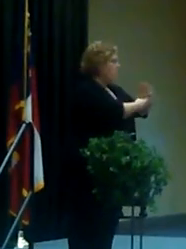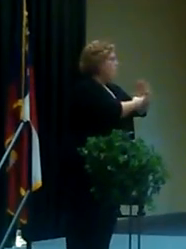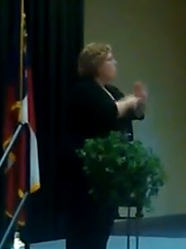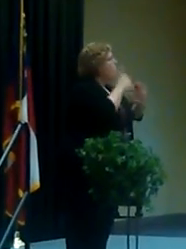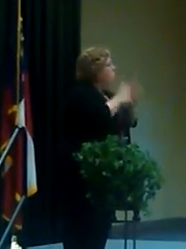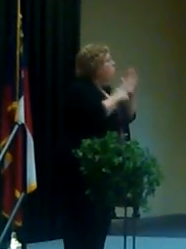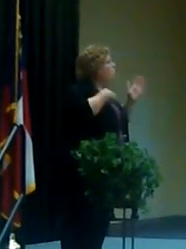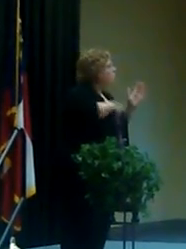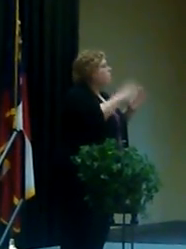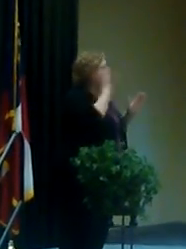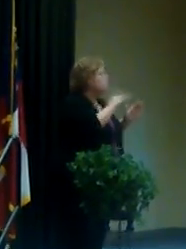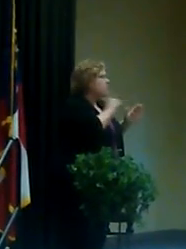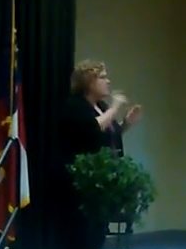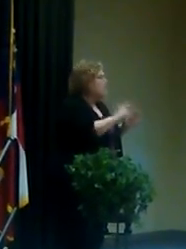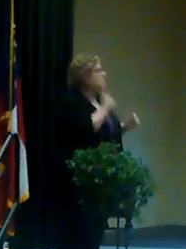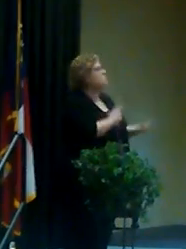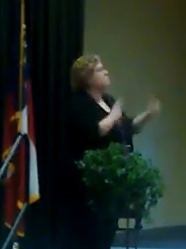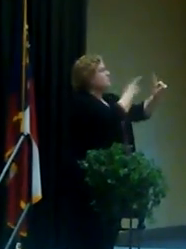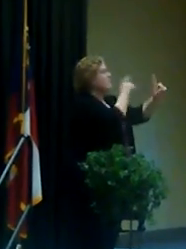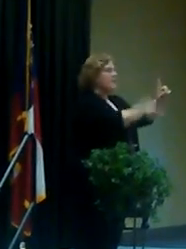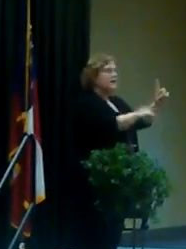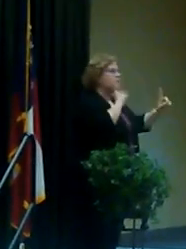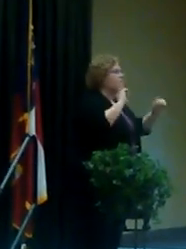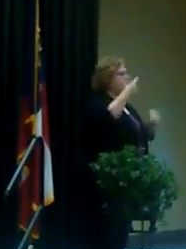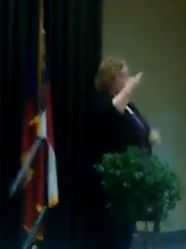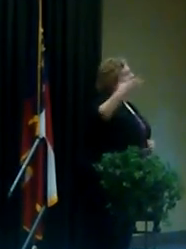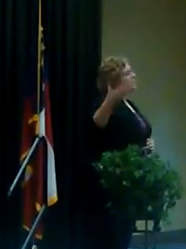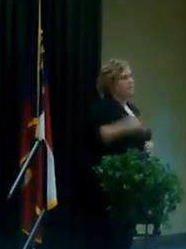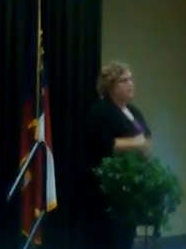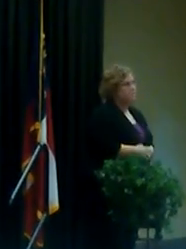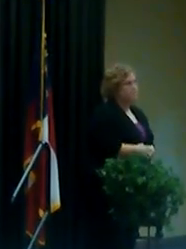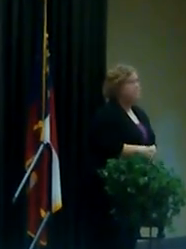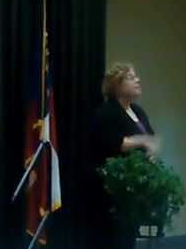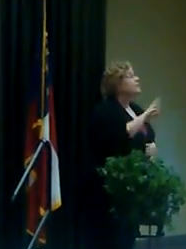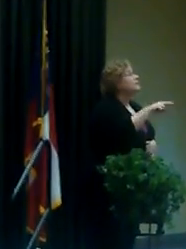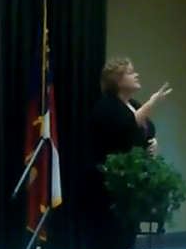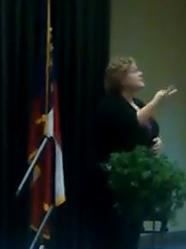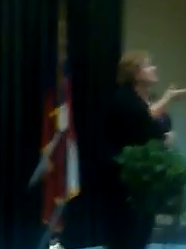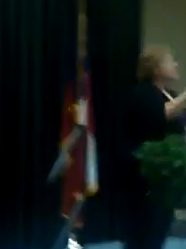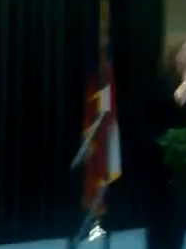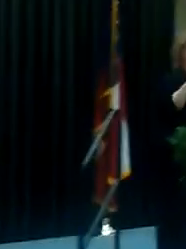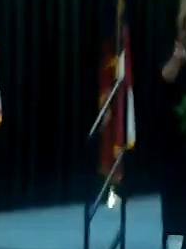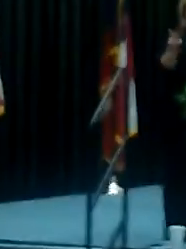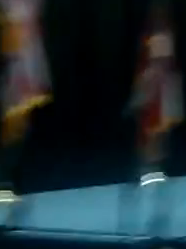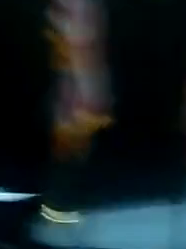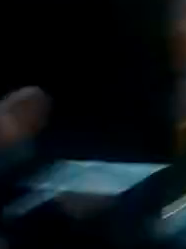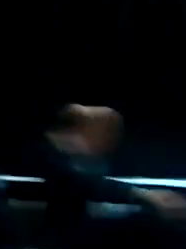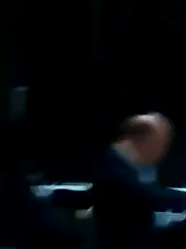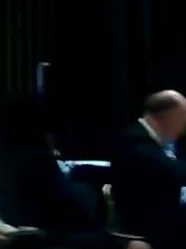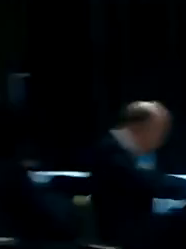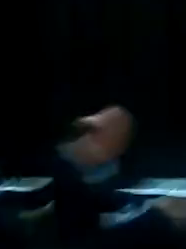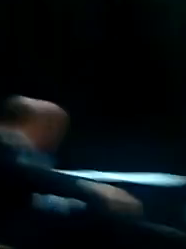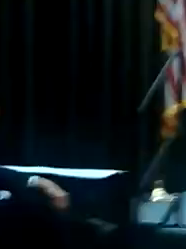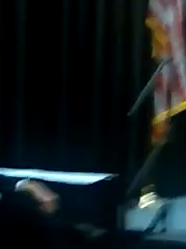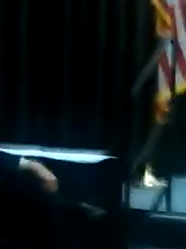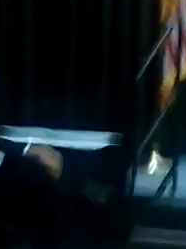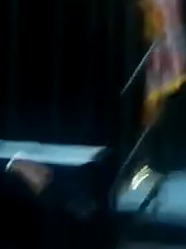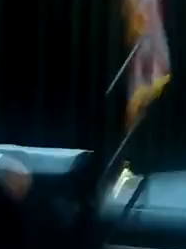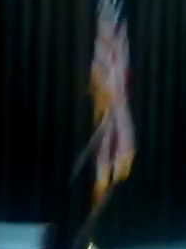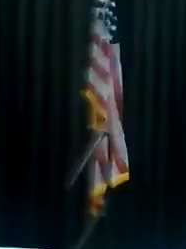track to where we need to go. That's number 1. But number 2, as I look around this room, I'll be honest with you, there are a couple